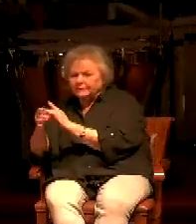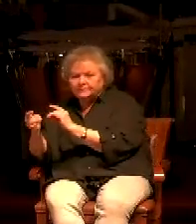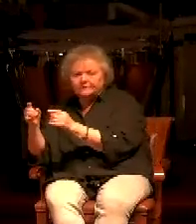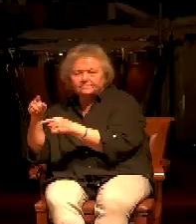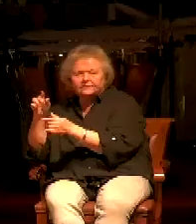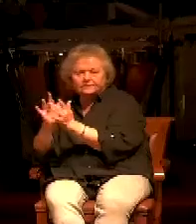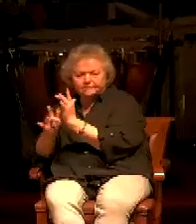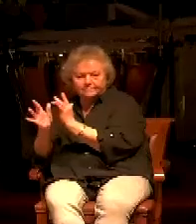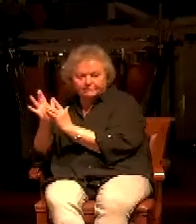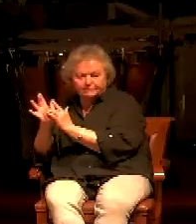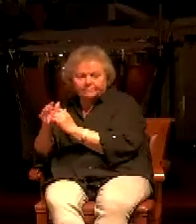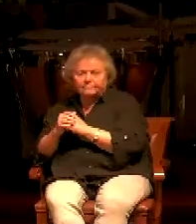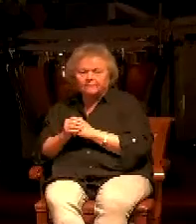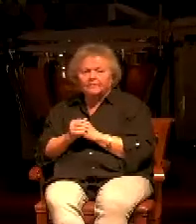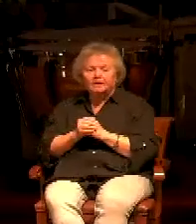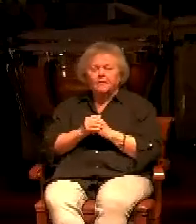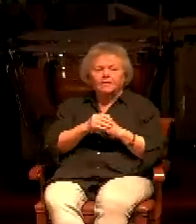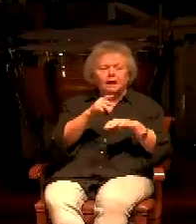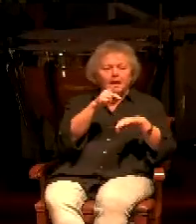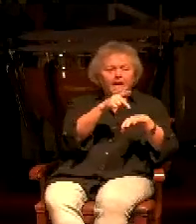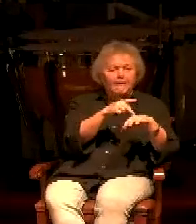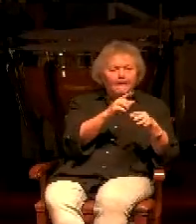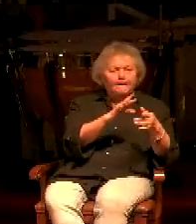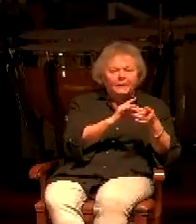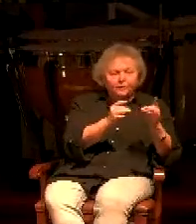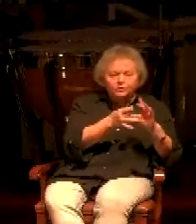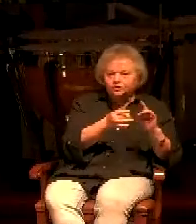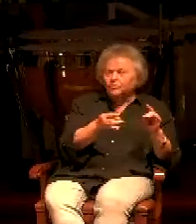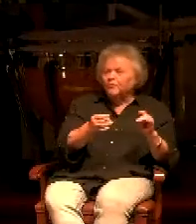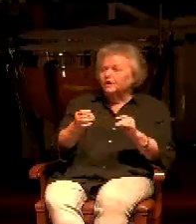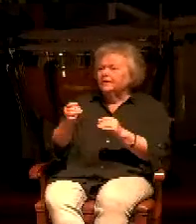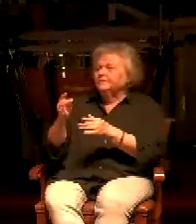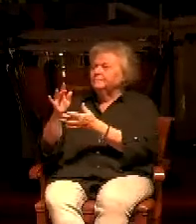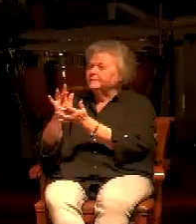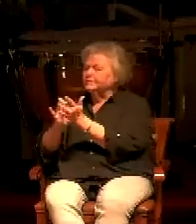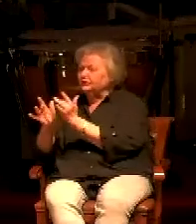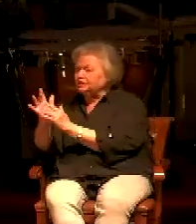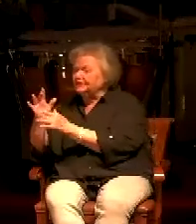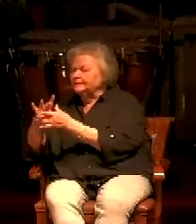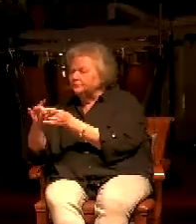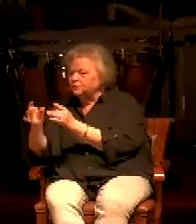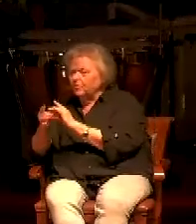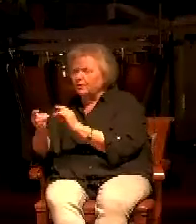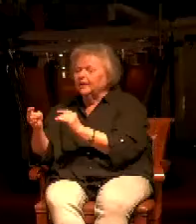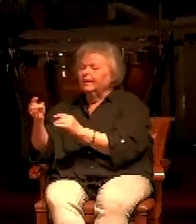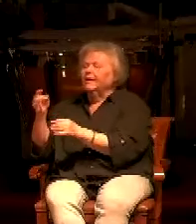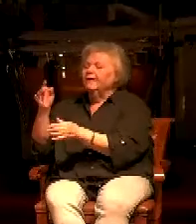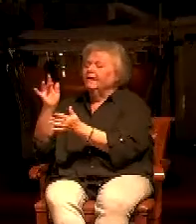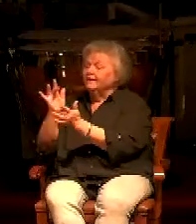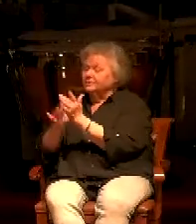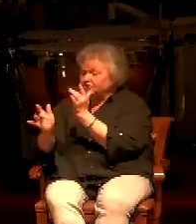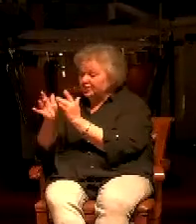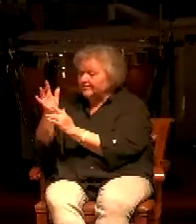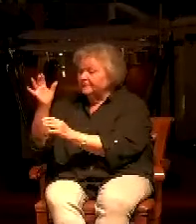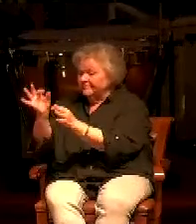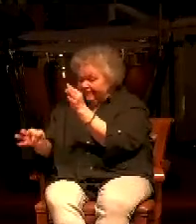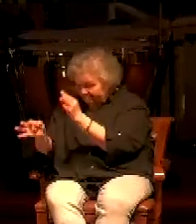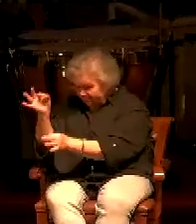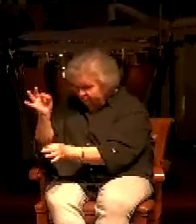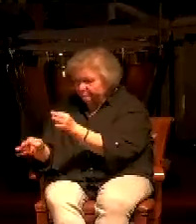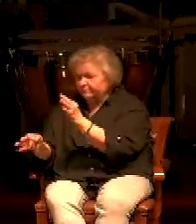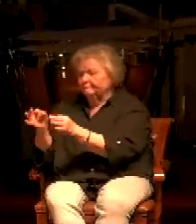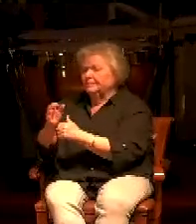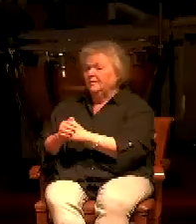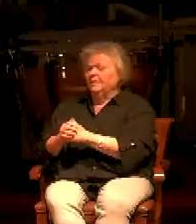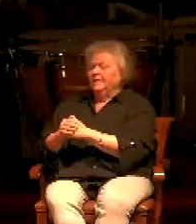story. While Peter is out by the fire being a coward, Jesus is in the courthouse of the high priest being courageous, being